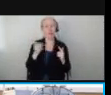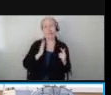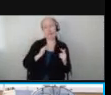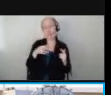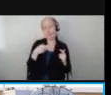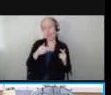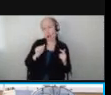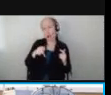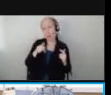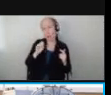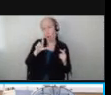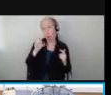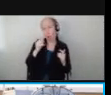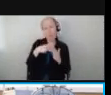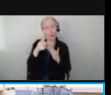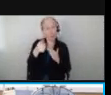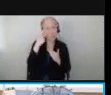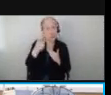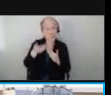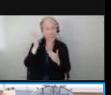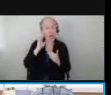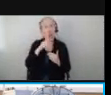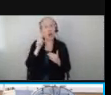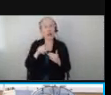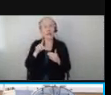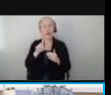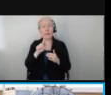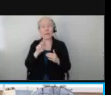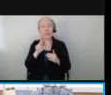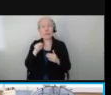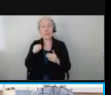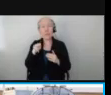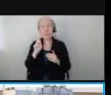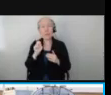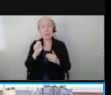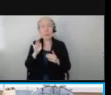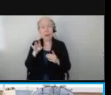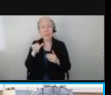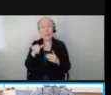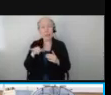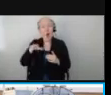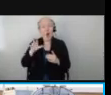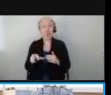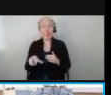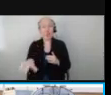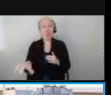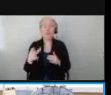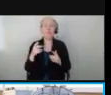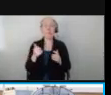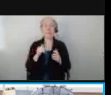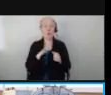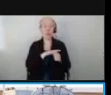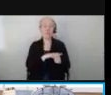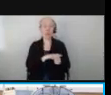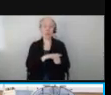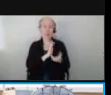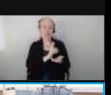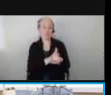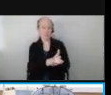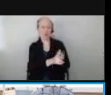images of the Apollo, looks like a dune buggy. We still need unpressurized rovers, but the pressurized rover offers you something